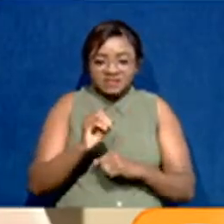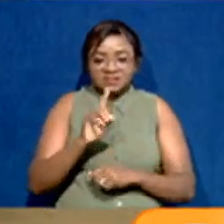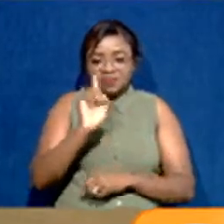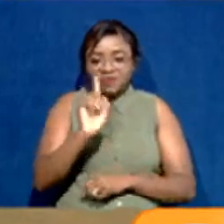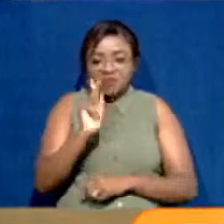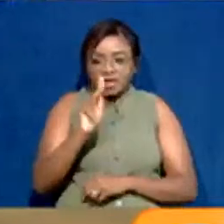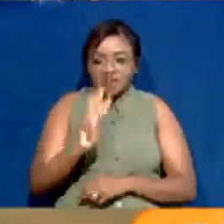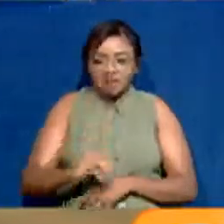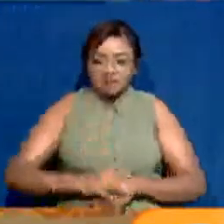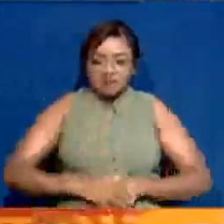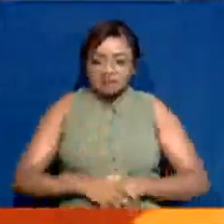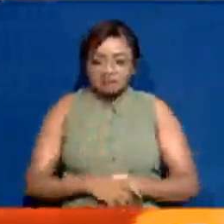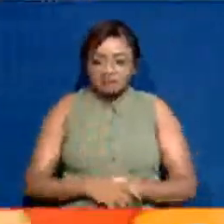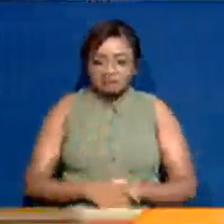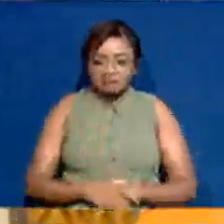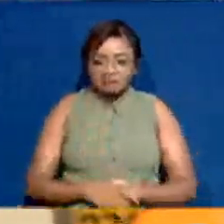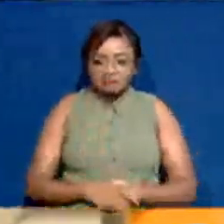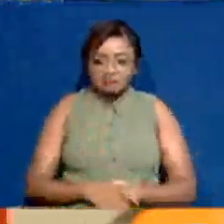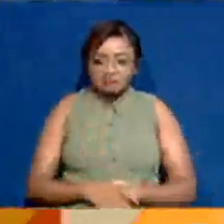kilometer.